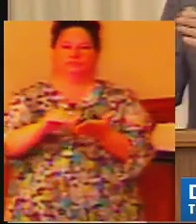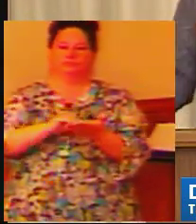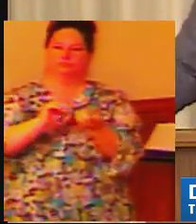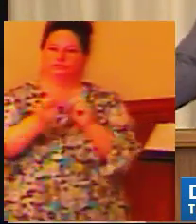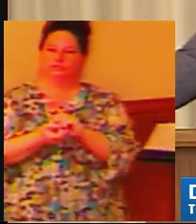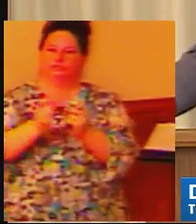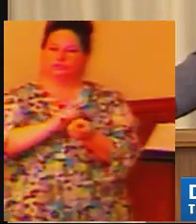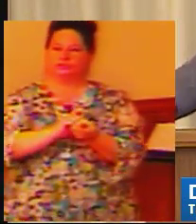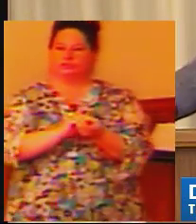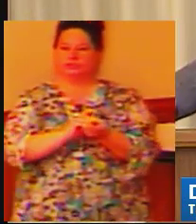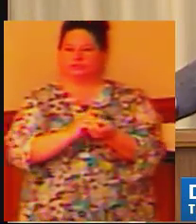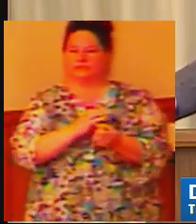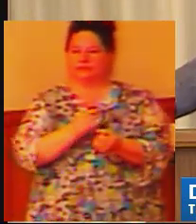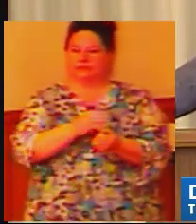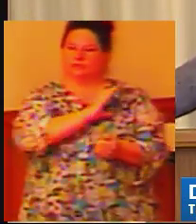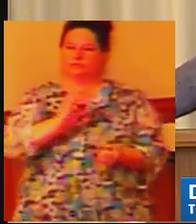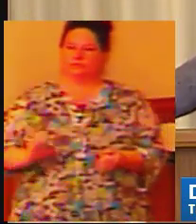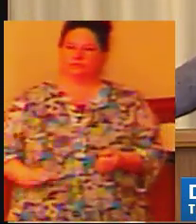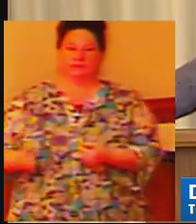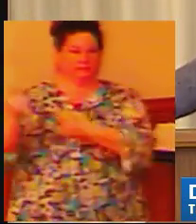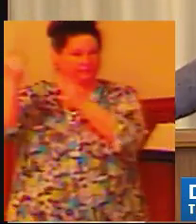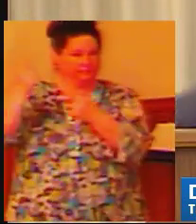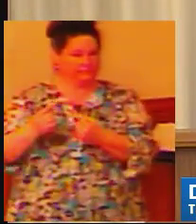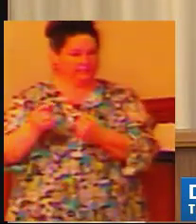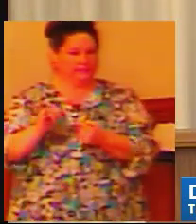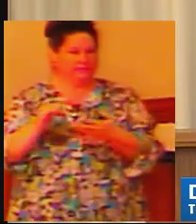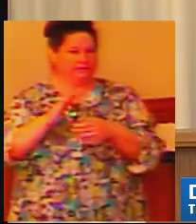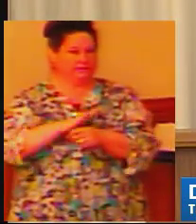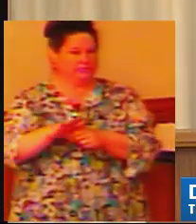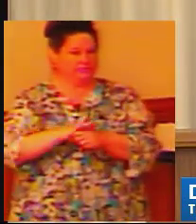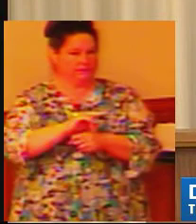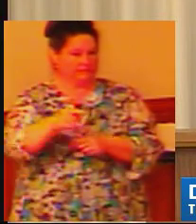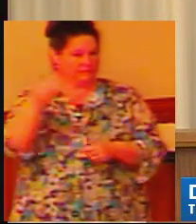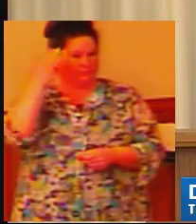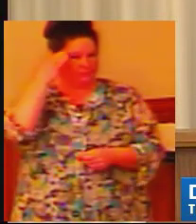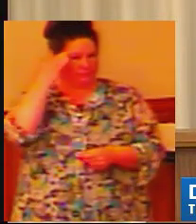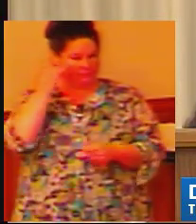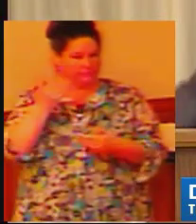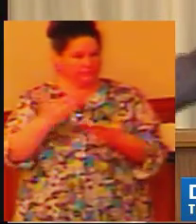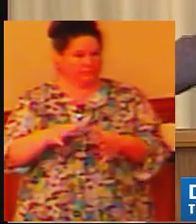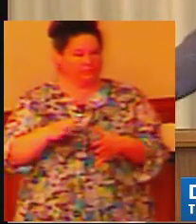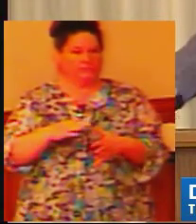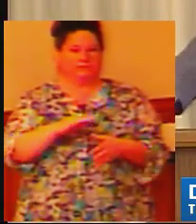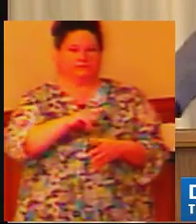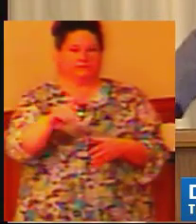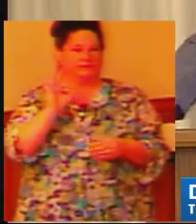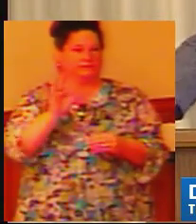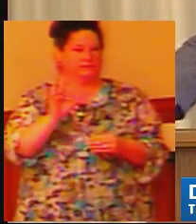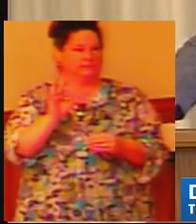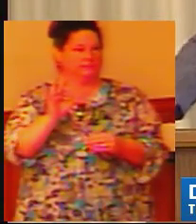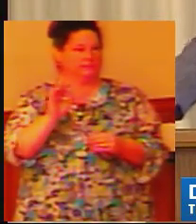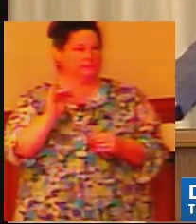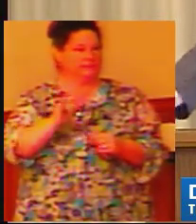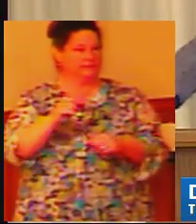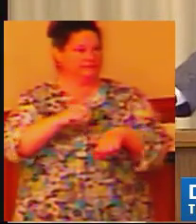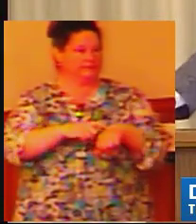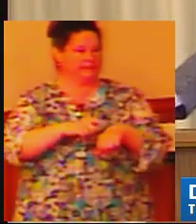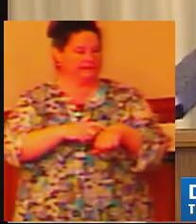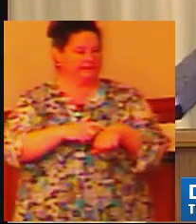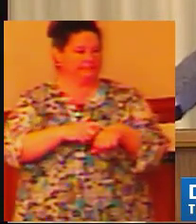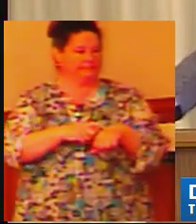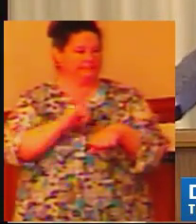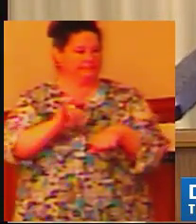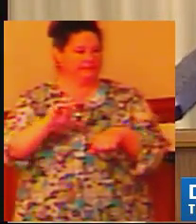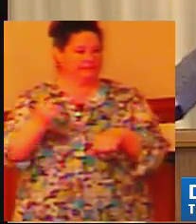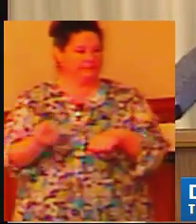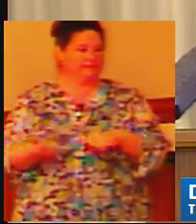was coming, and that's all they knew, and that's all that they preached, and that's all that they taught at that time. Apparently, that's